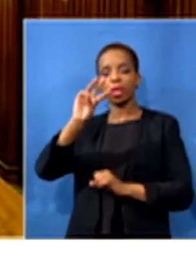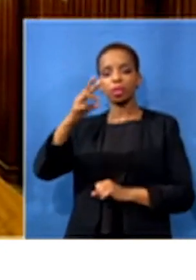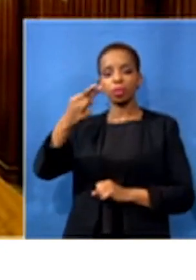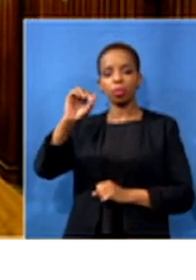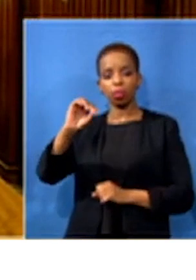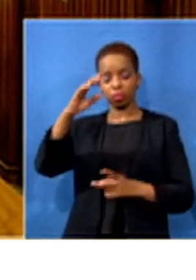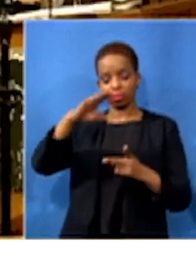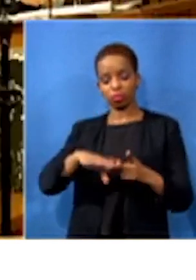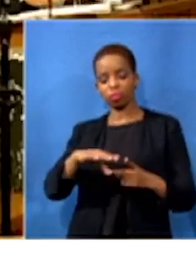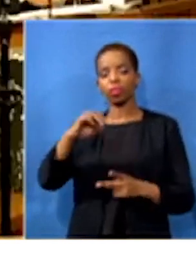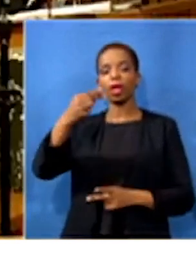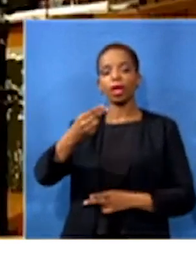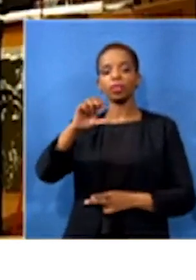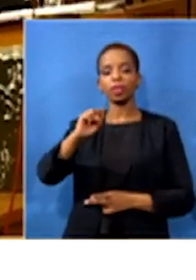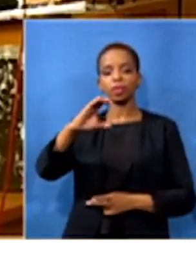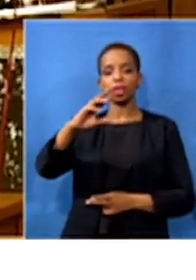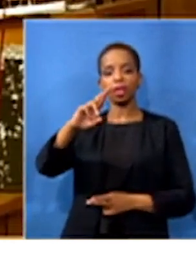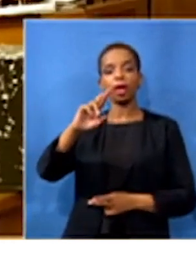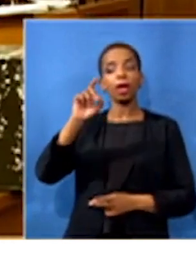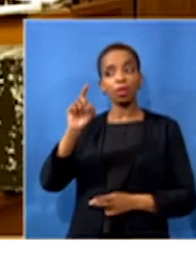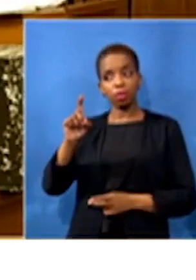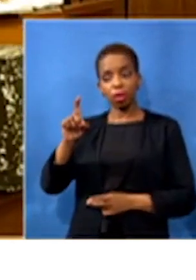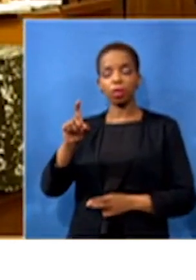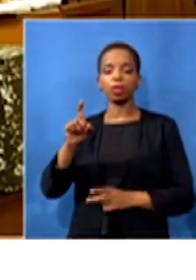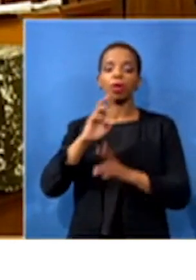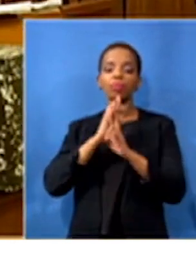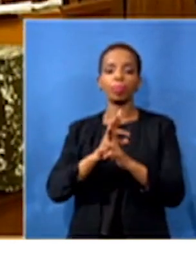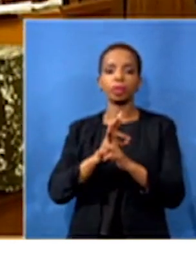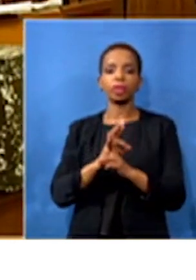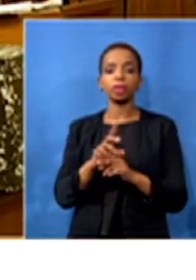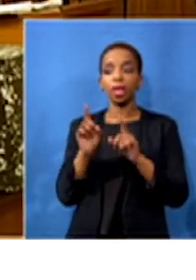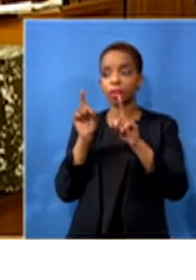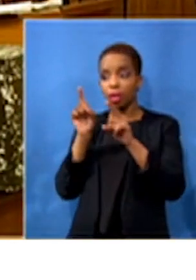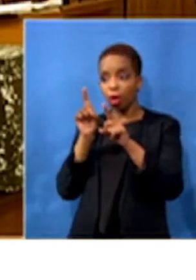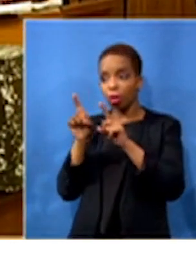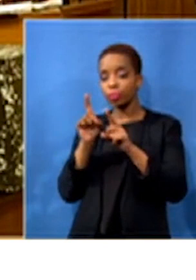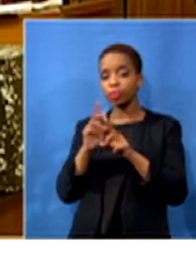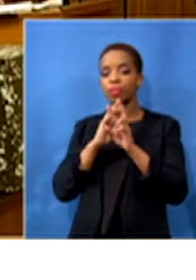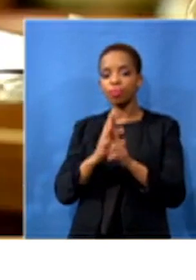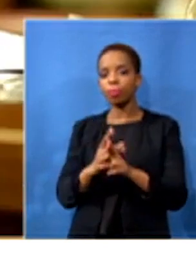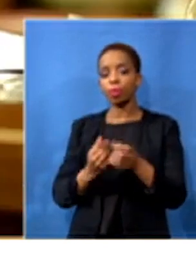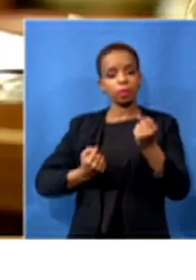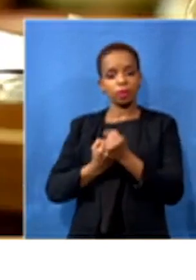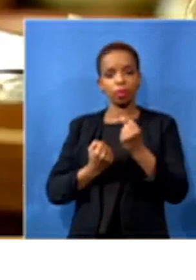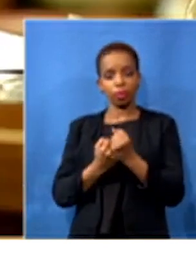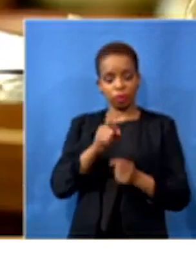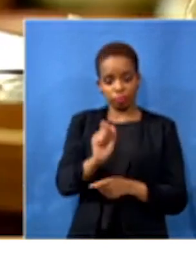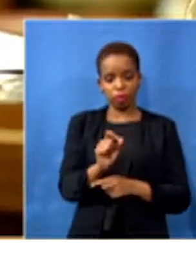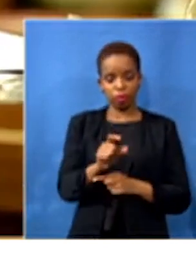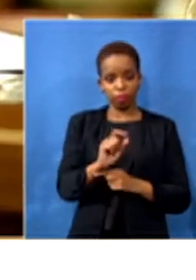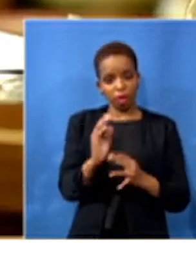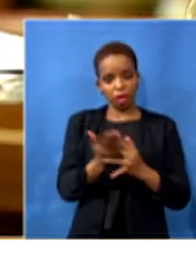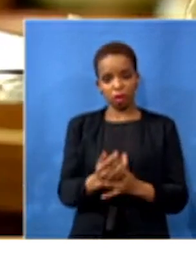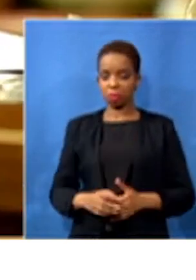HSRC reports, which actually did not necessarily support the case that they were mounting. In other words, that